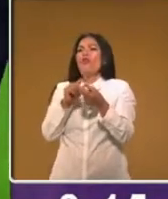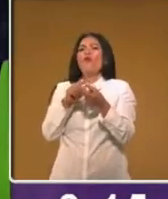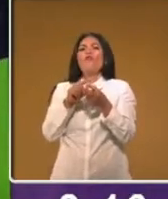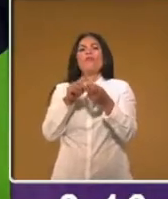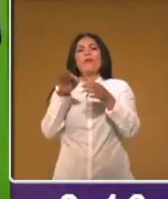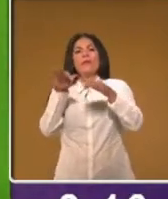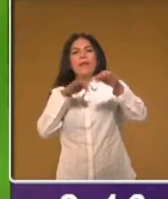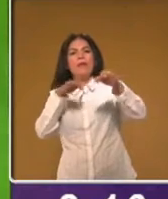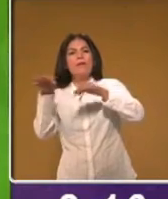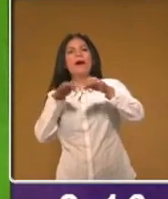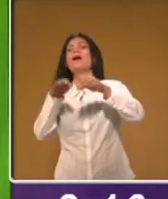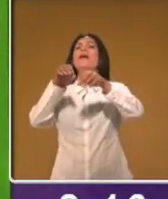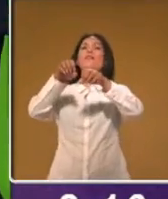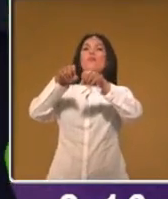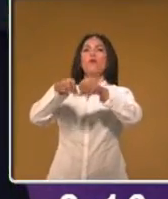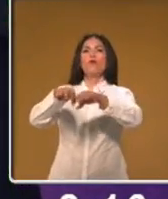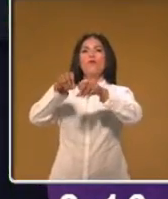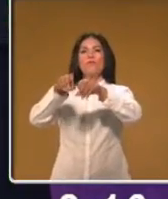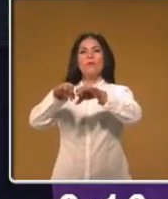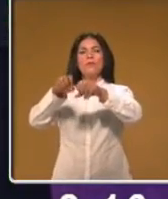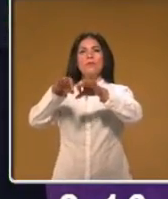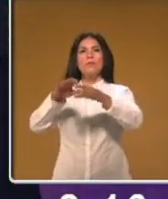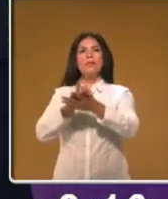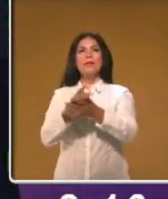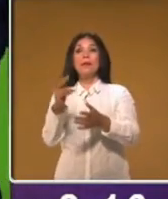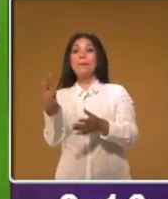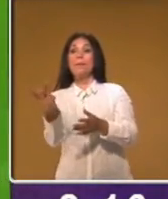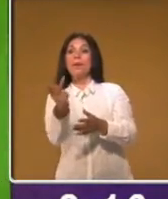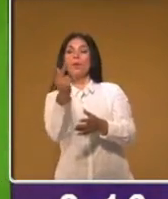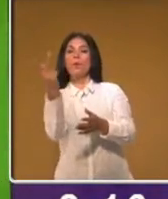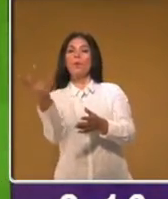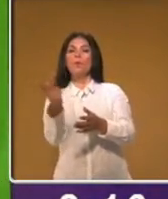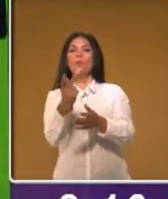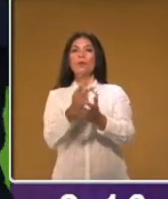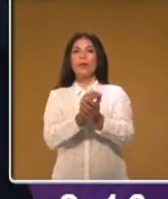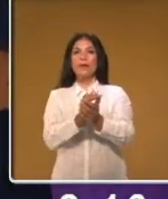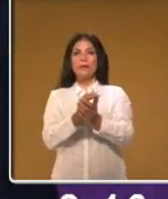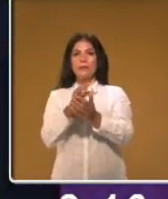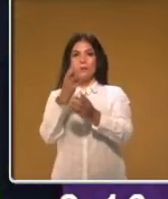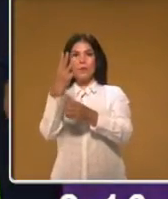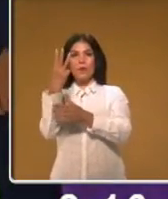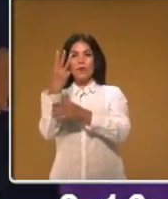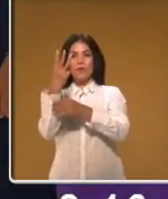at the office. I told you the answer, it's work. Number three,